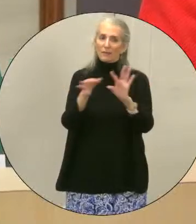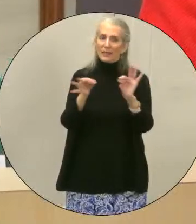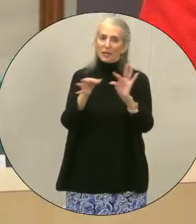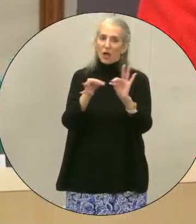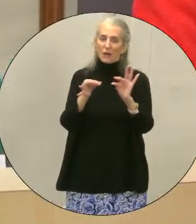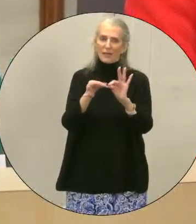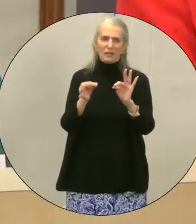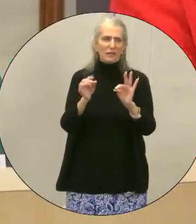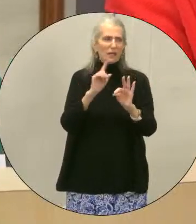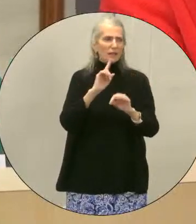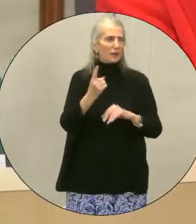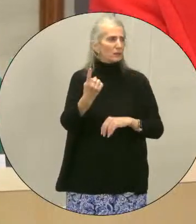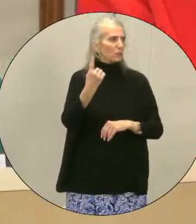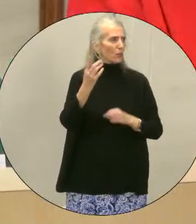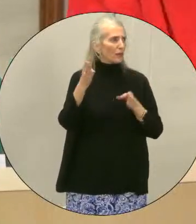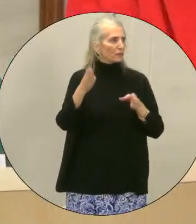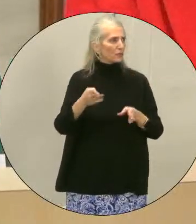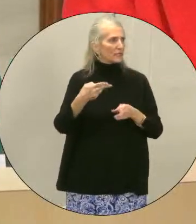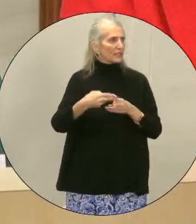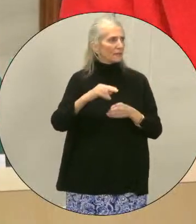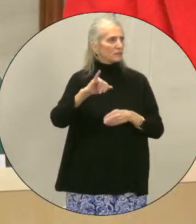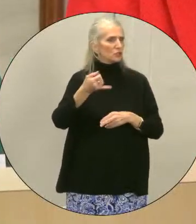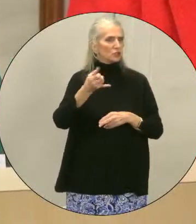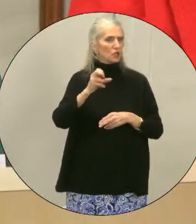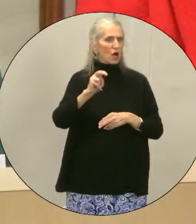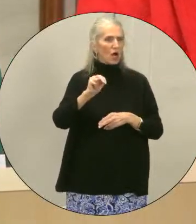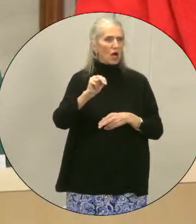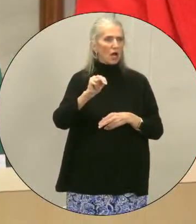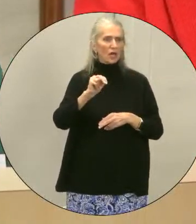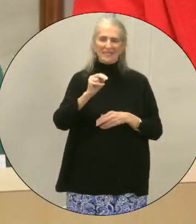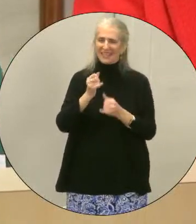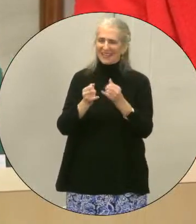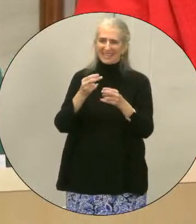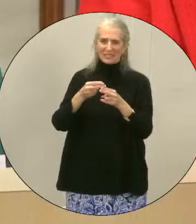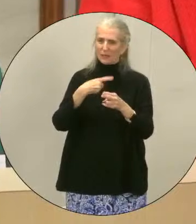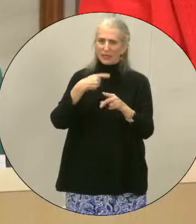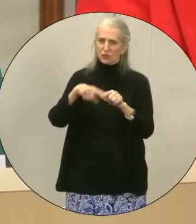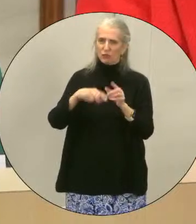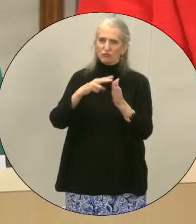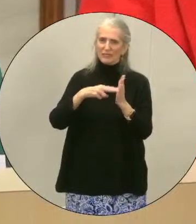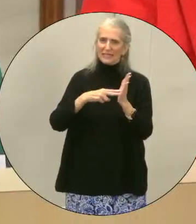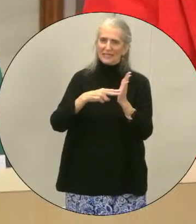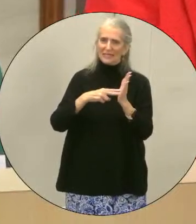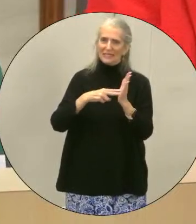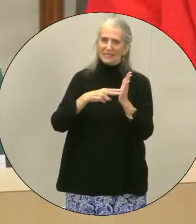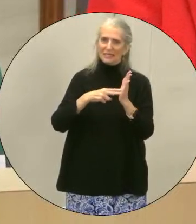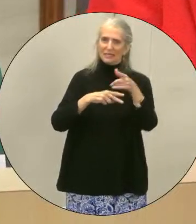There was one person named John. I couldn't read the last name.